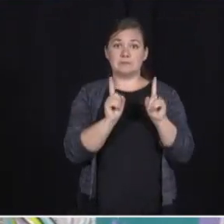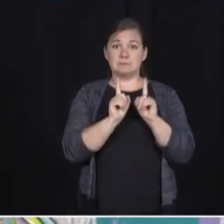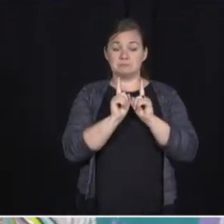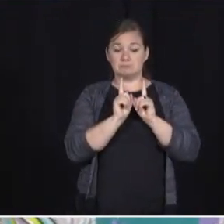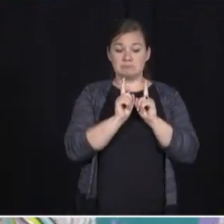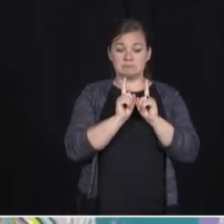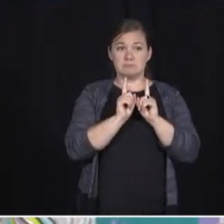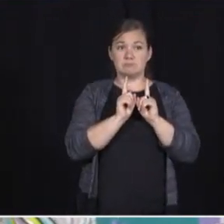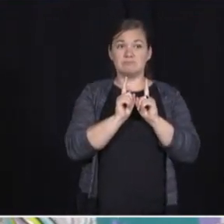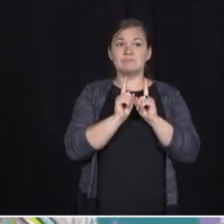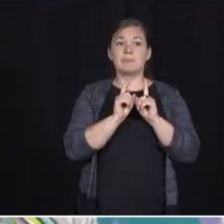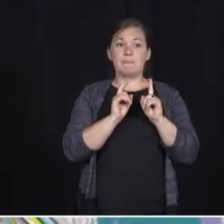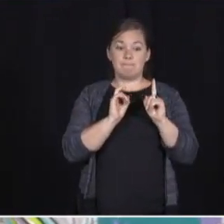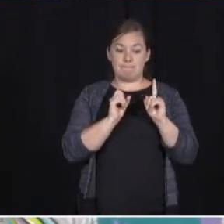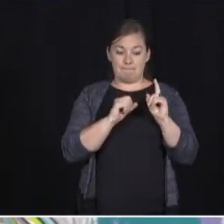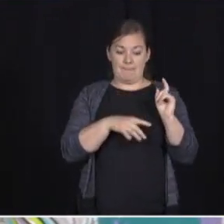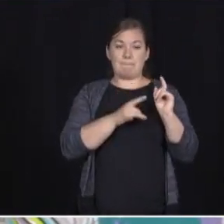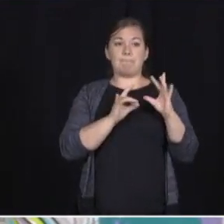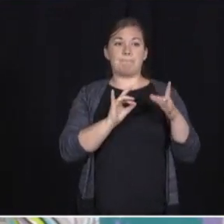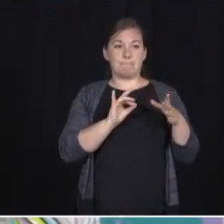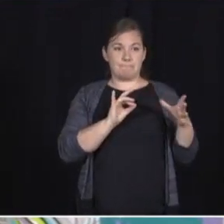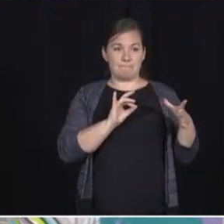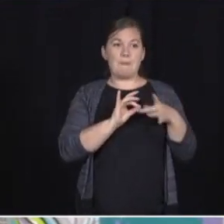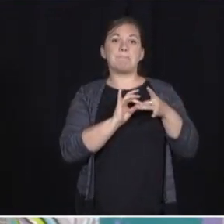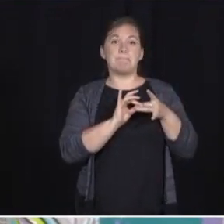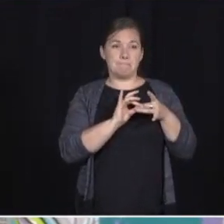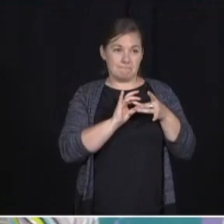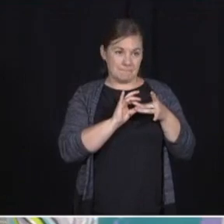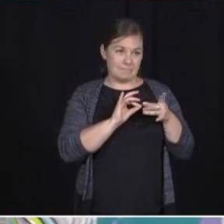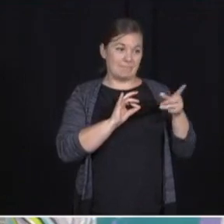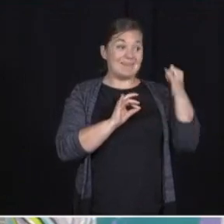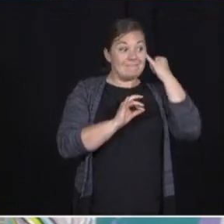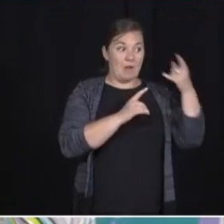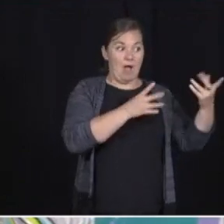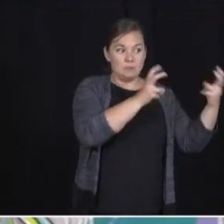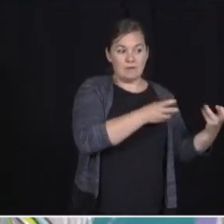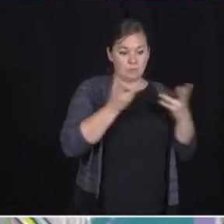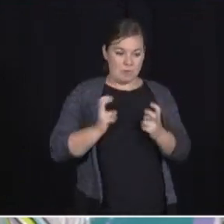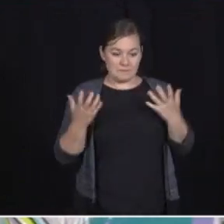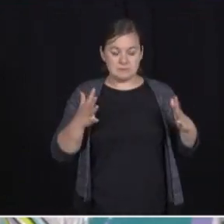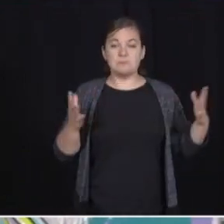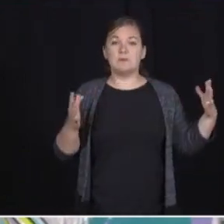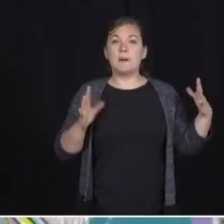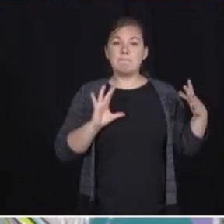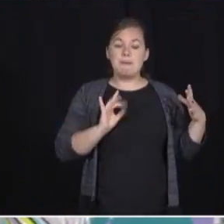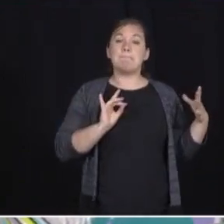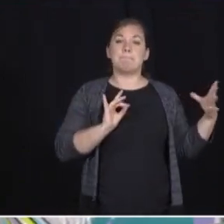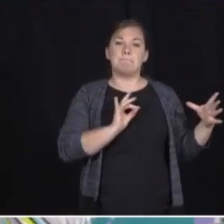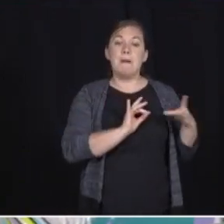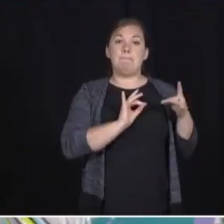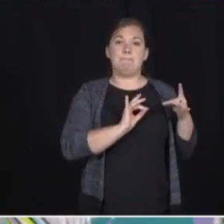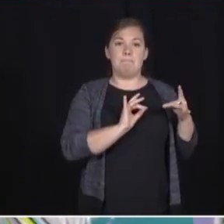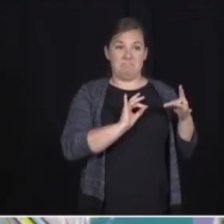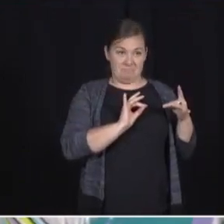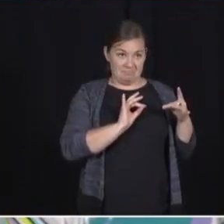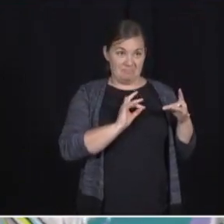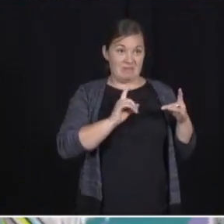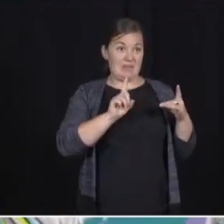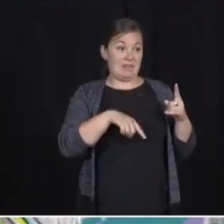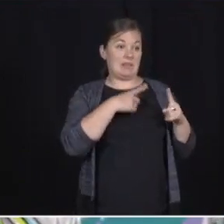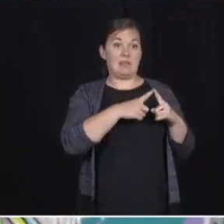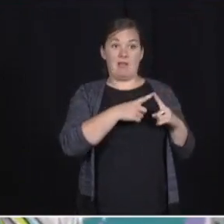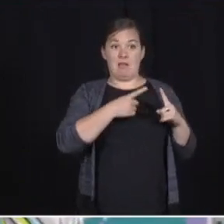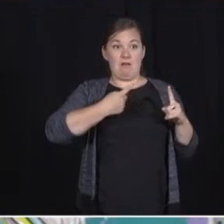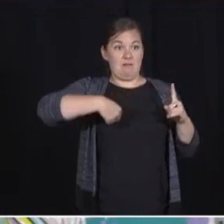ping us, and if we have COVID-19, that it will give us an alert, and then it's voluntary on our part to be able